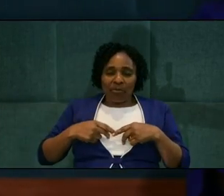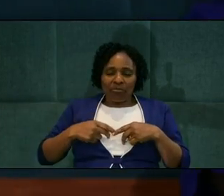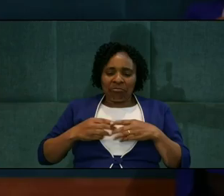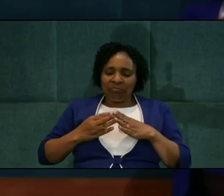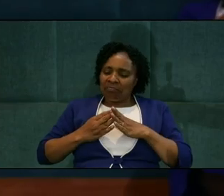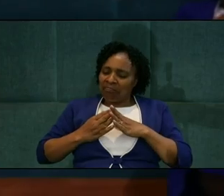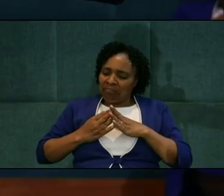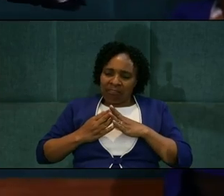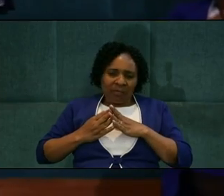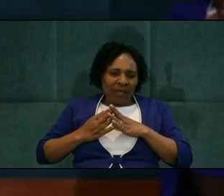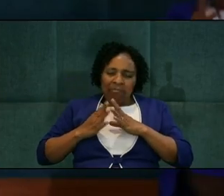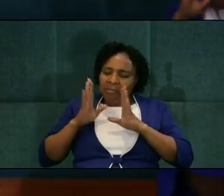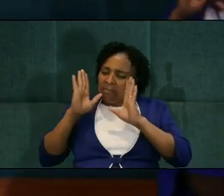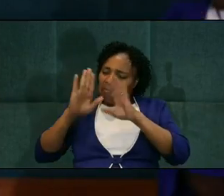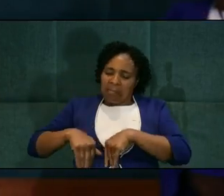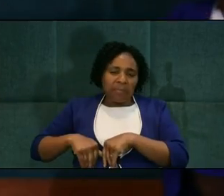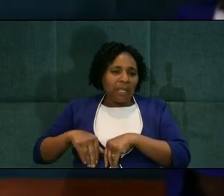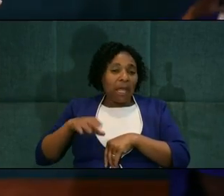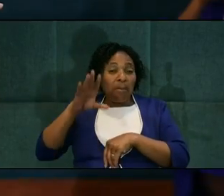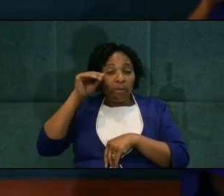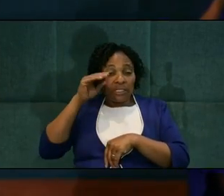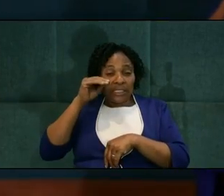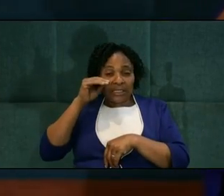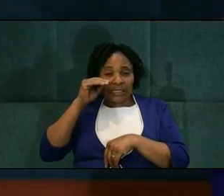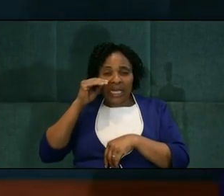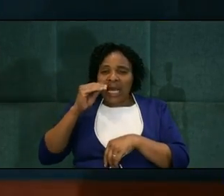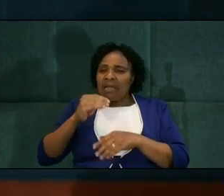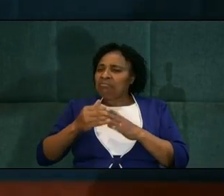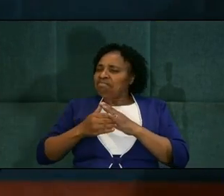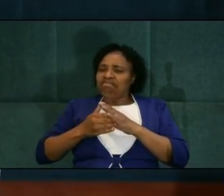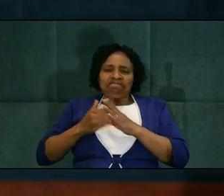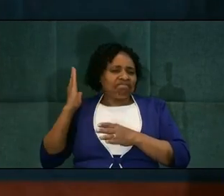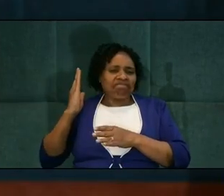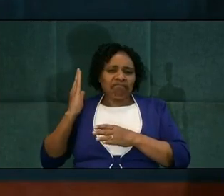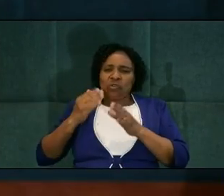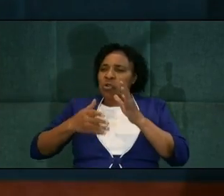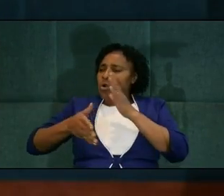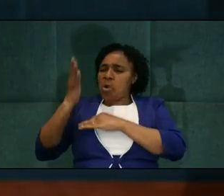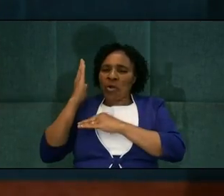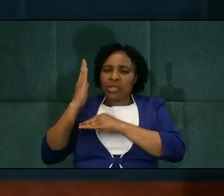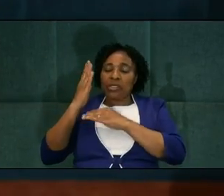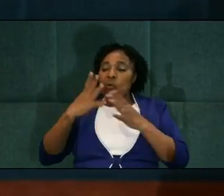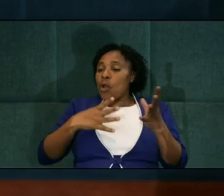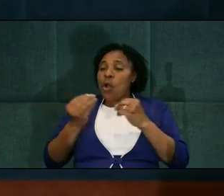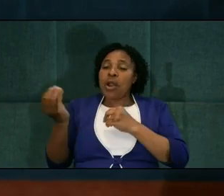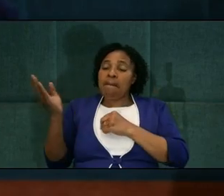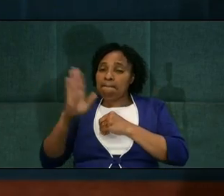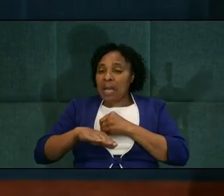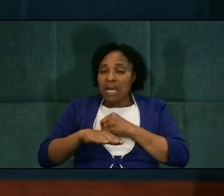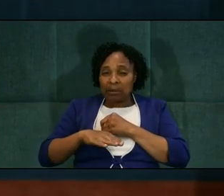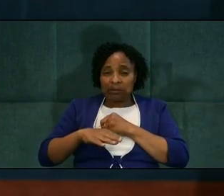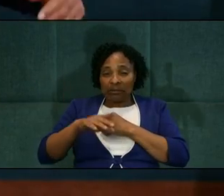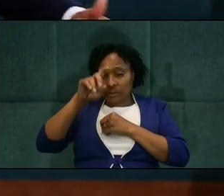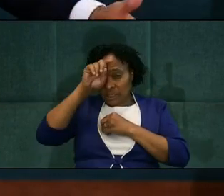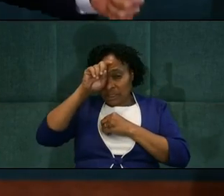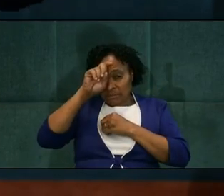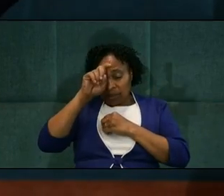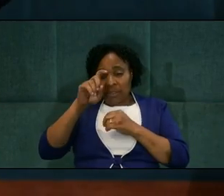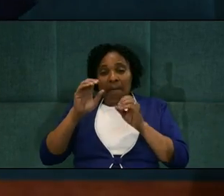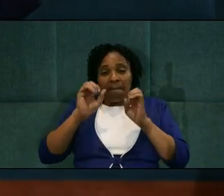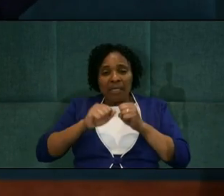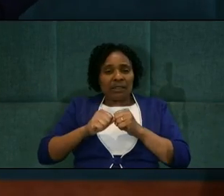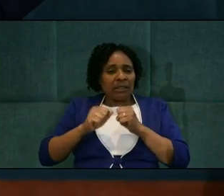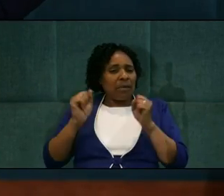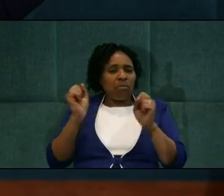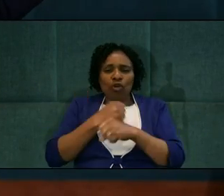rejected Moses, rejected God. Says, we ain't going to Canaan anymore. We ain't going to heaven anymore.